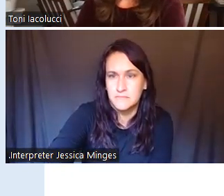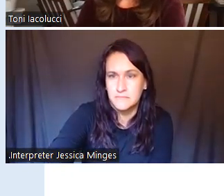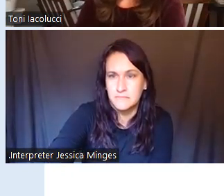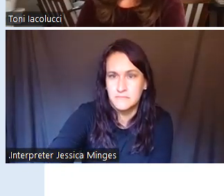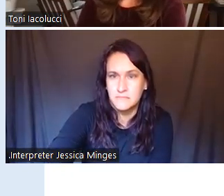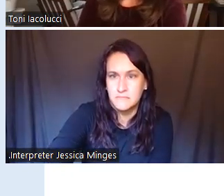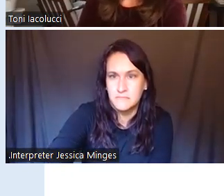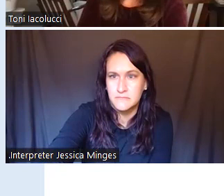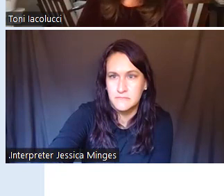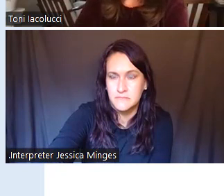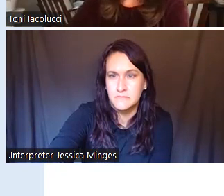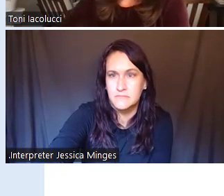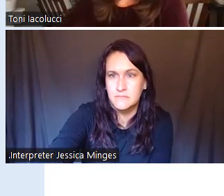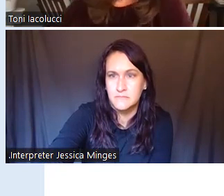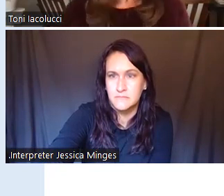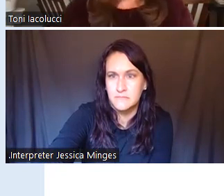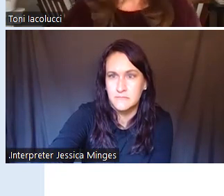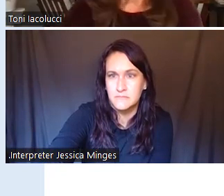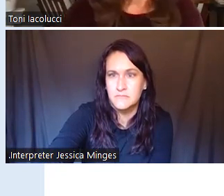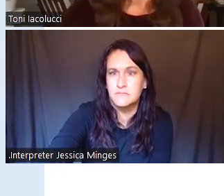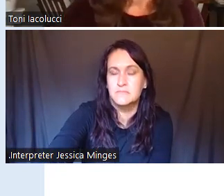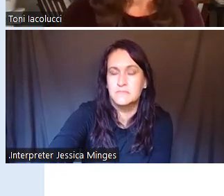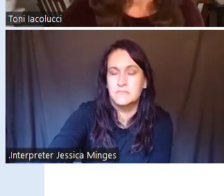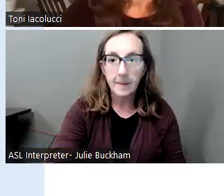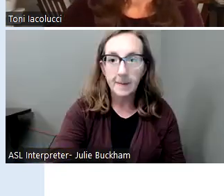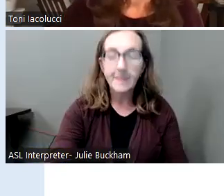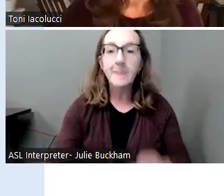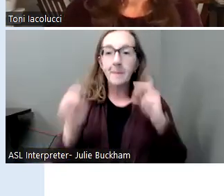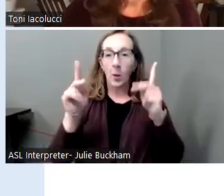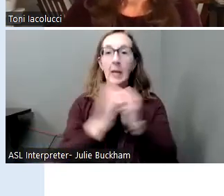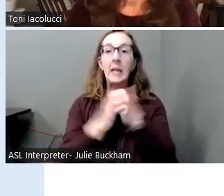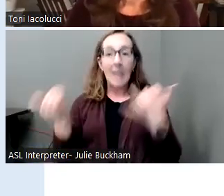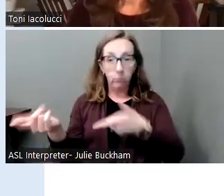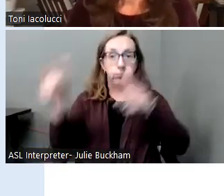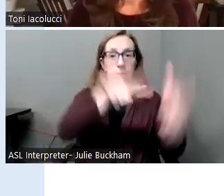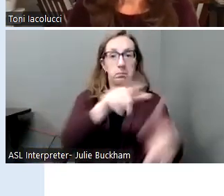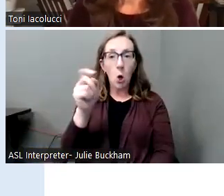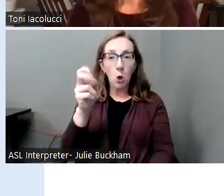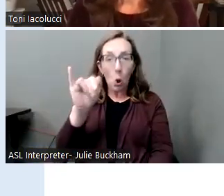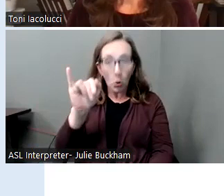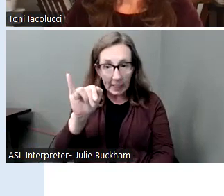and services that are available for people with hearing loss in healthcare settings.